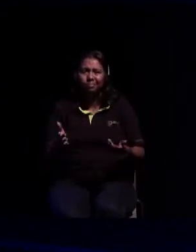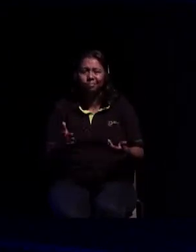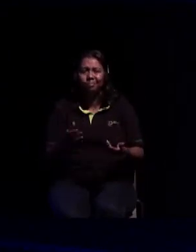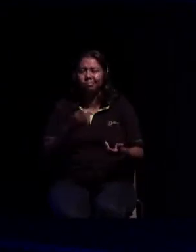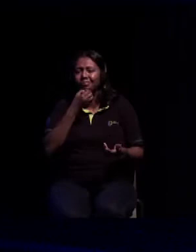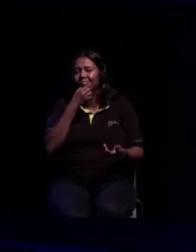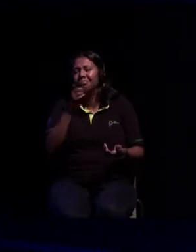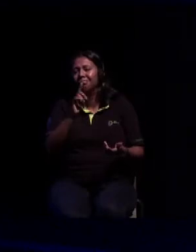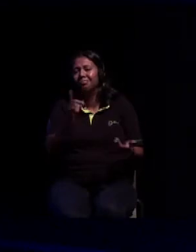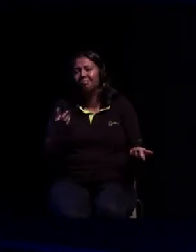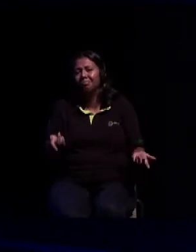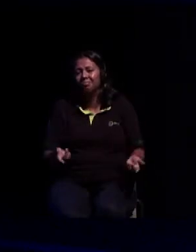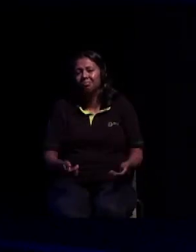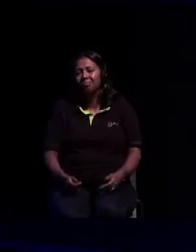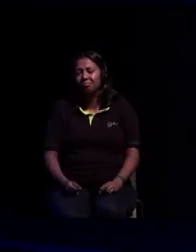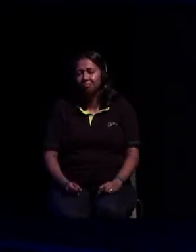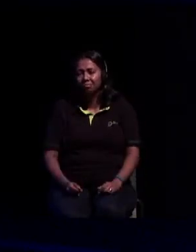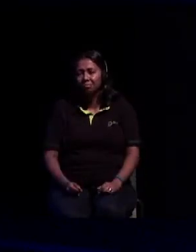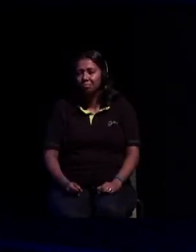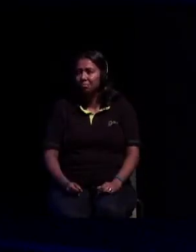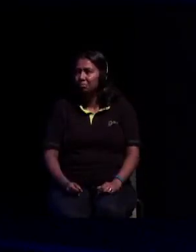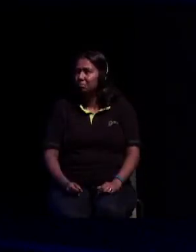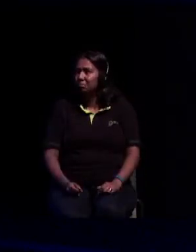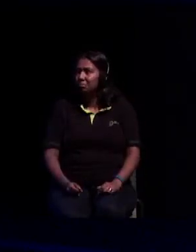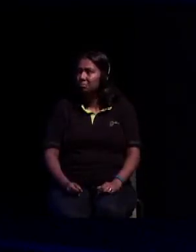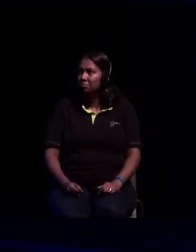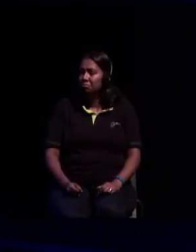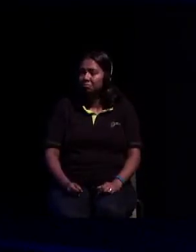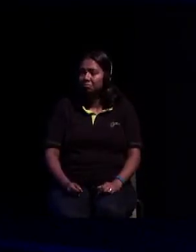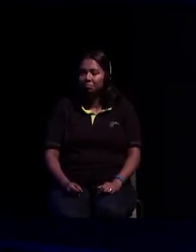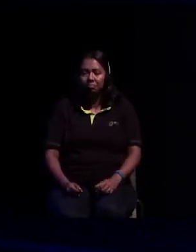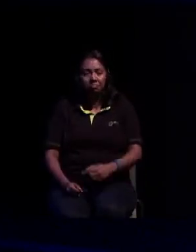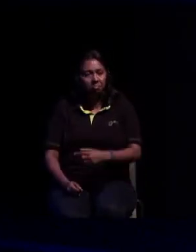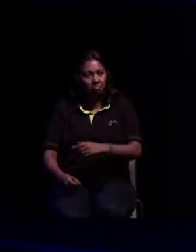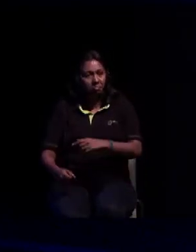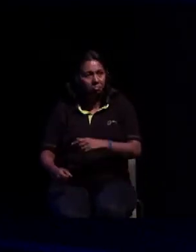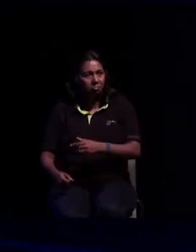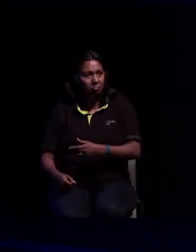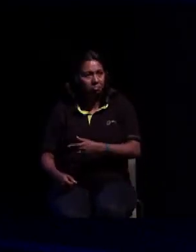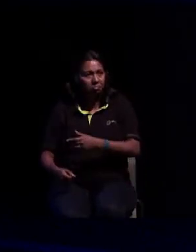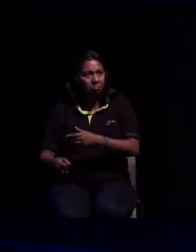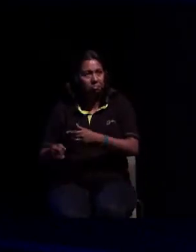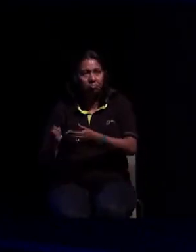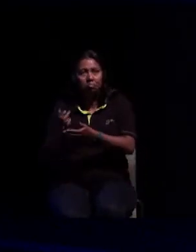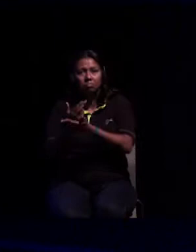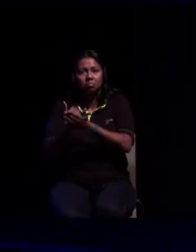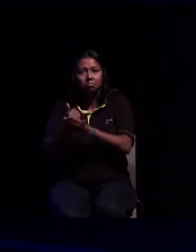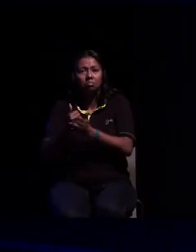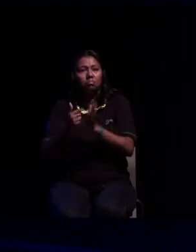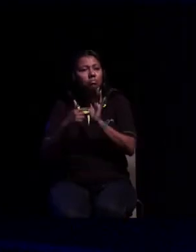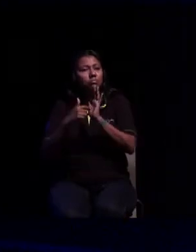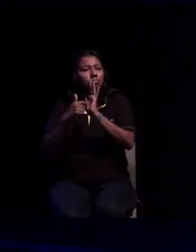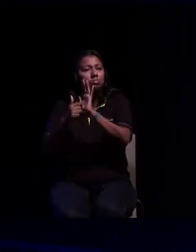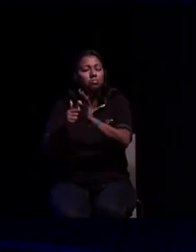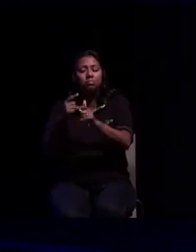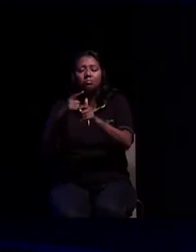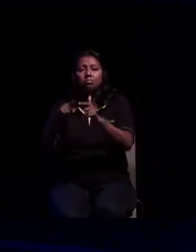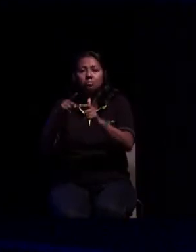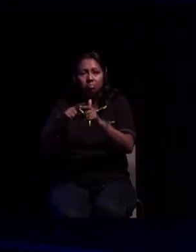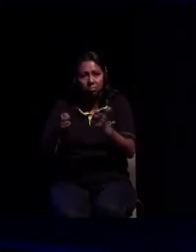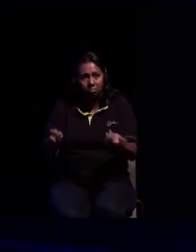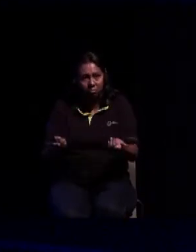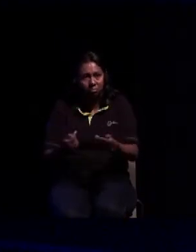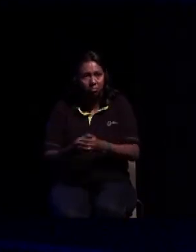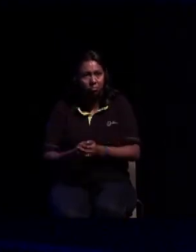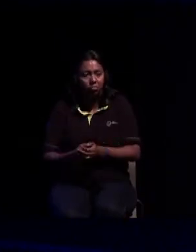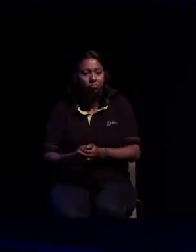My images are meant to evoke the problem that's been recently talked about of over-tourism, where we hear about places like Venice and the